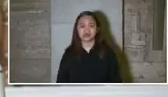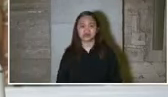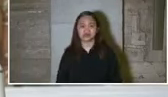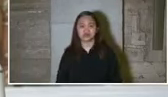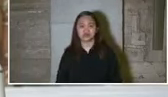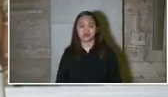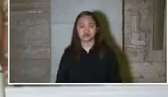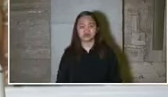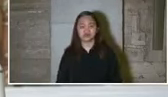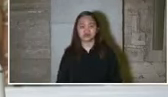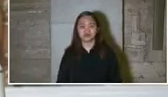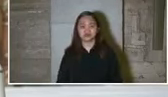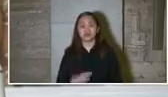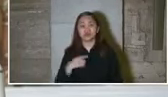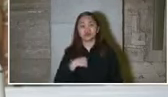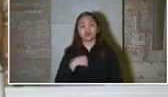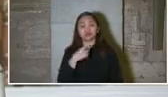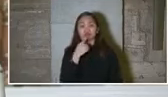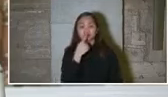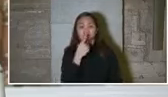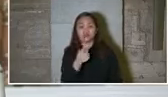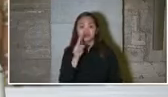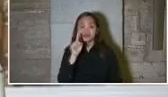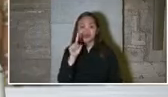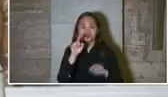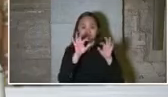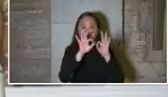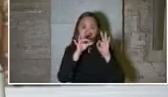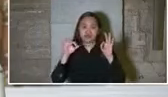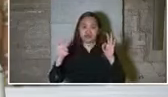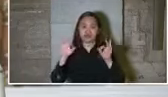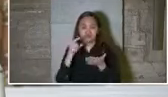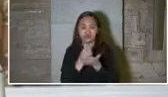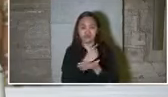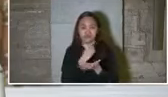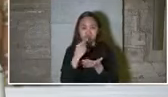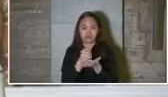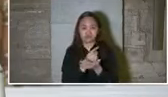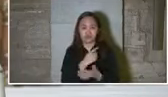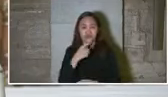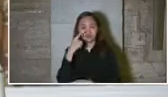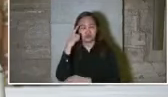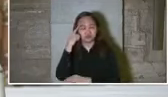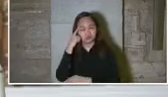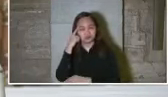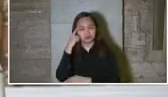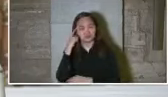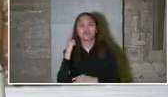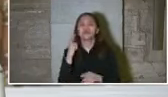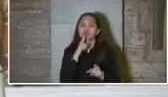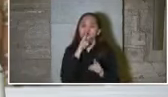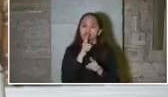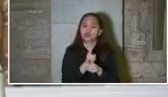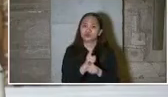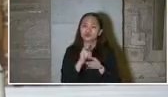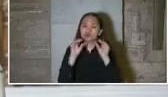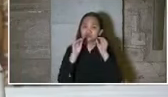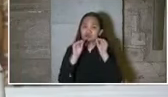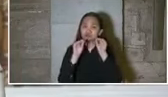I would like to point out one passage in the gospel that I think should teach us